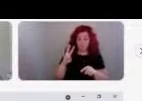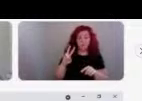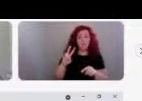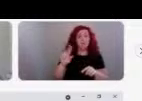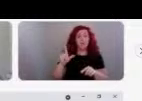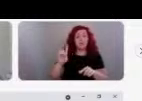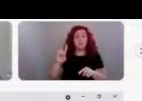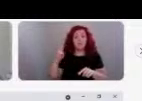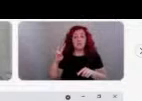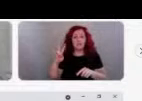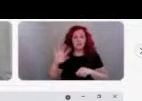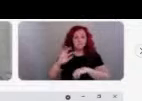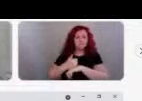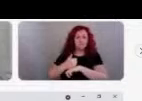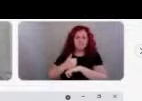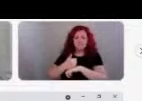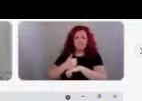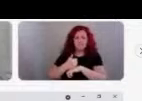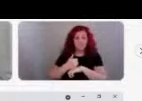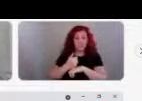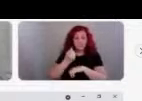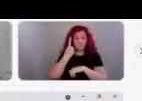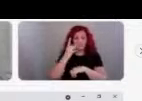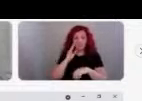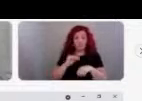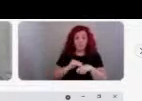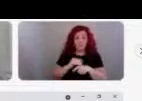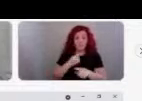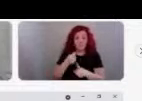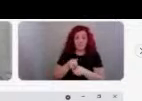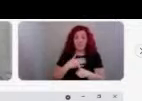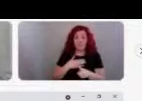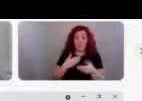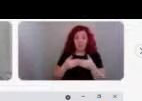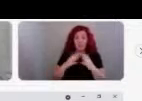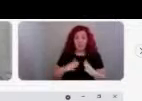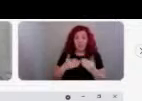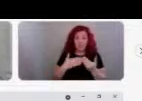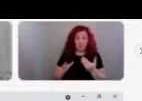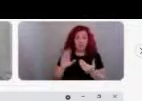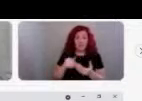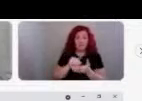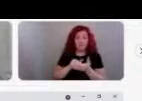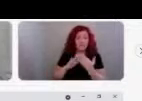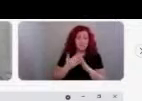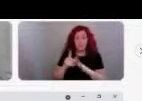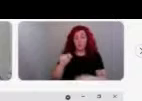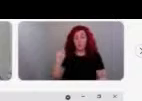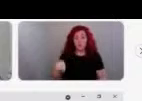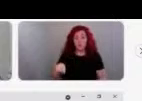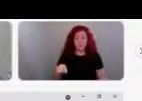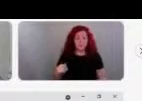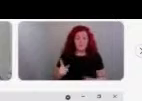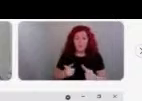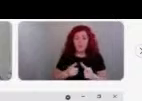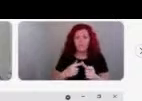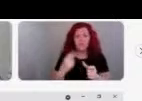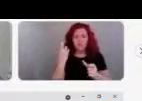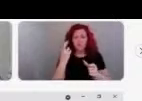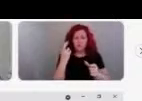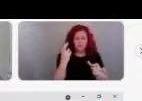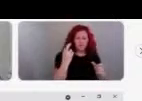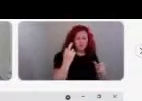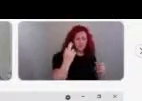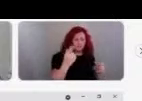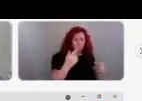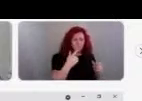configuration that that has on my neighborhood and the rest of midtown tucson um for that first set of reasons as